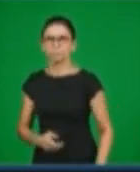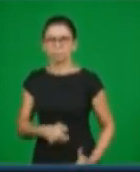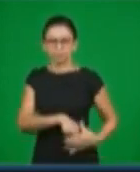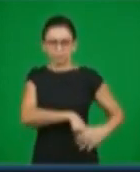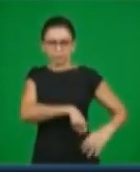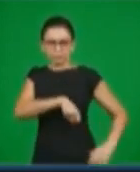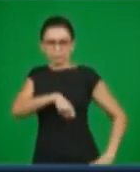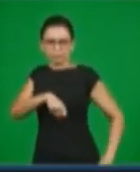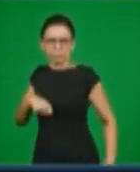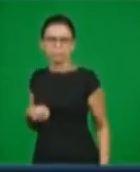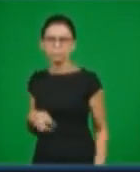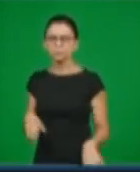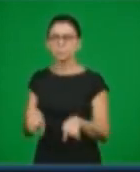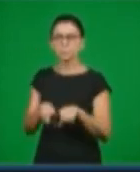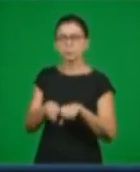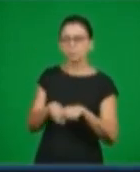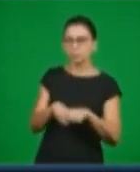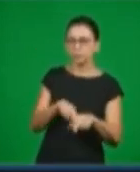he built,